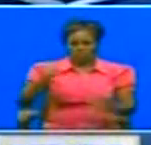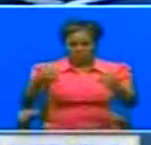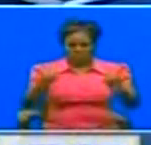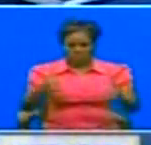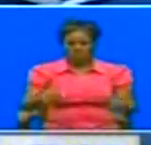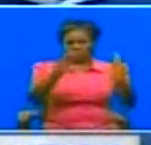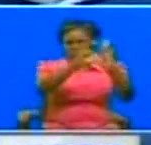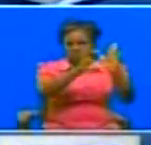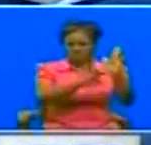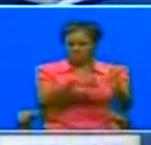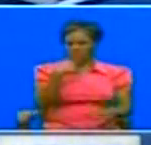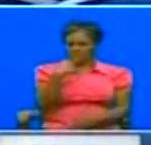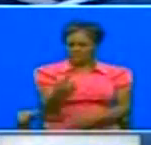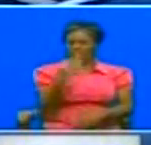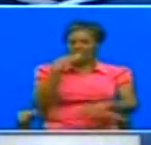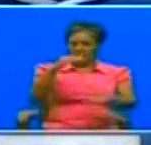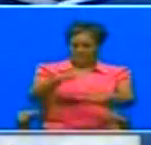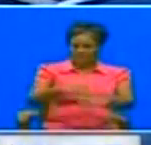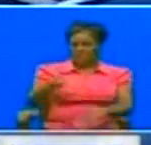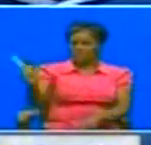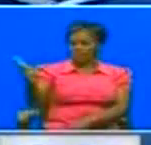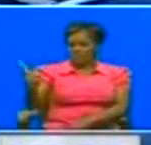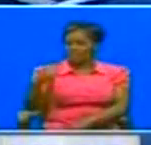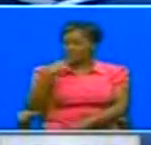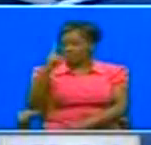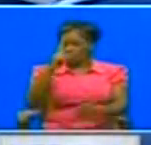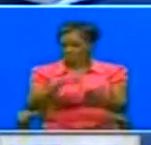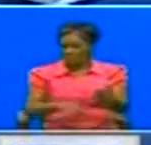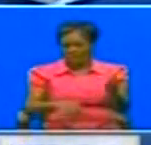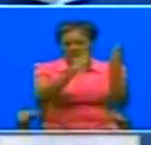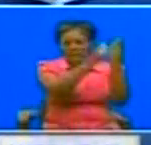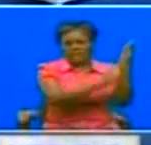of the Constitution pointed out in its letter to the President, mm-hmm. that